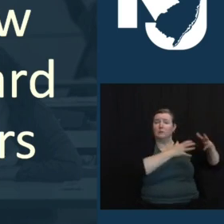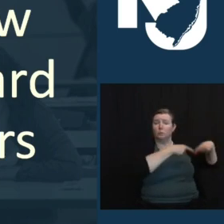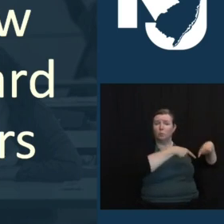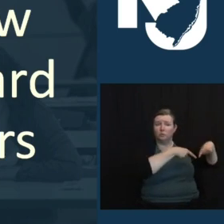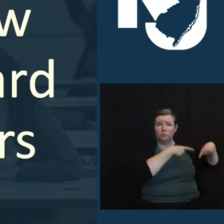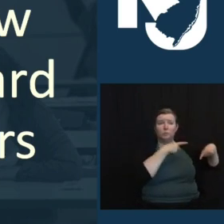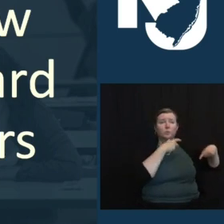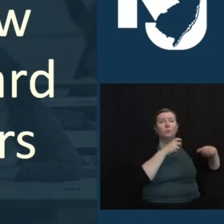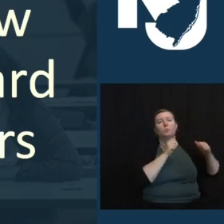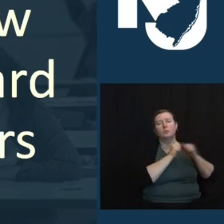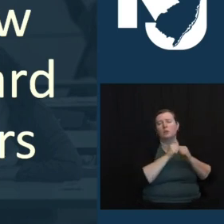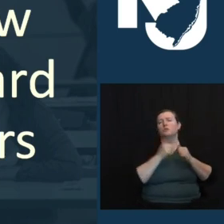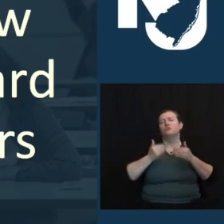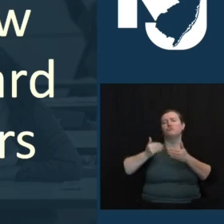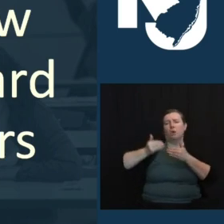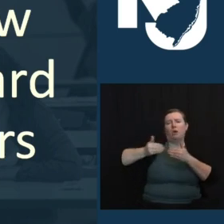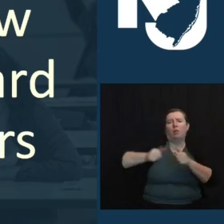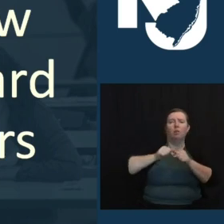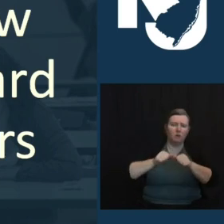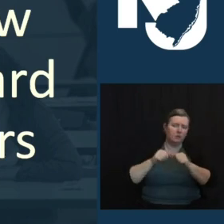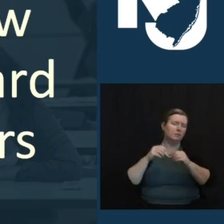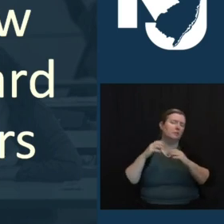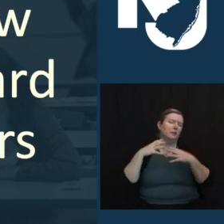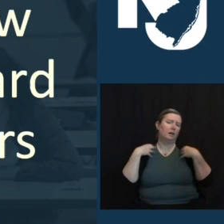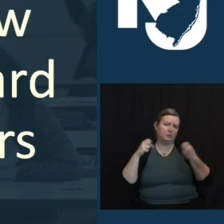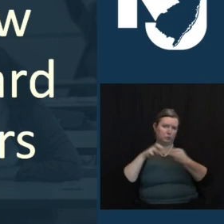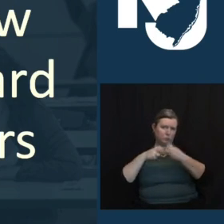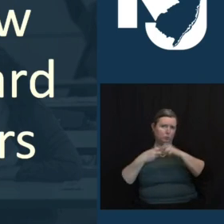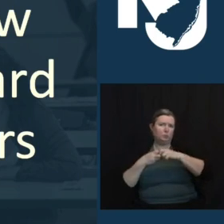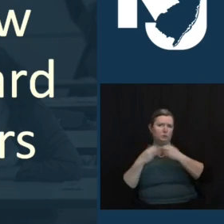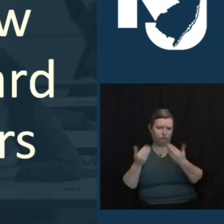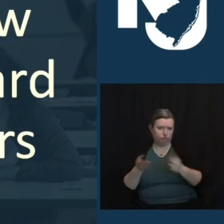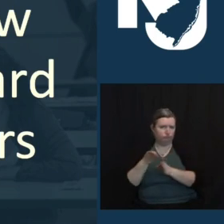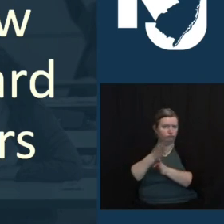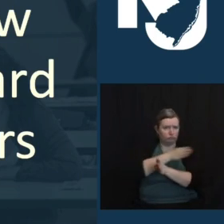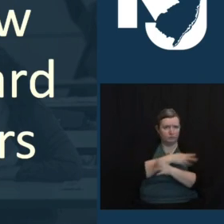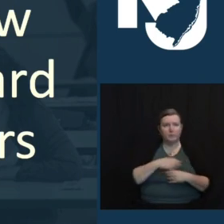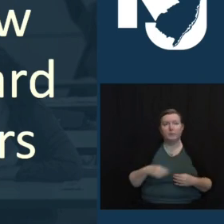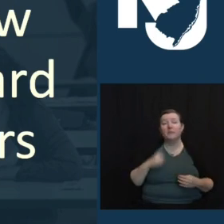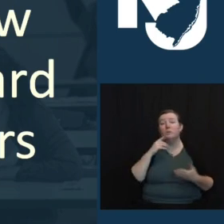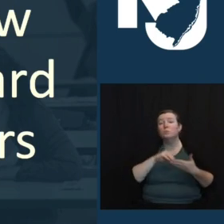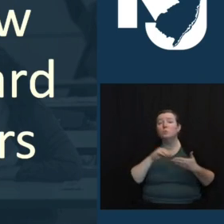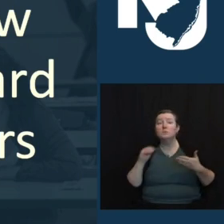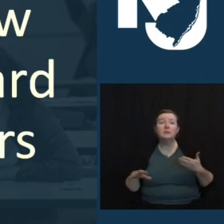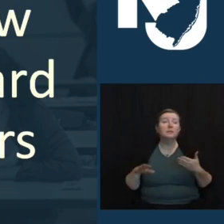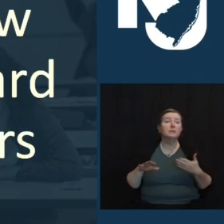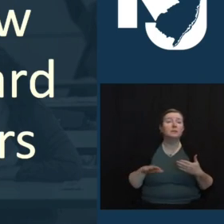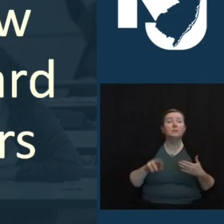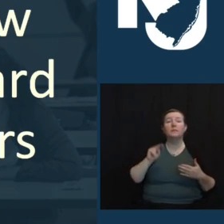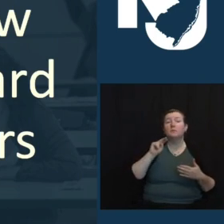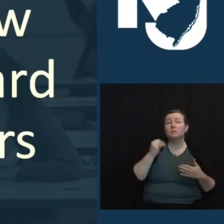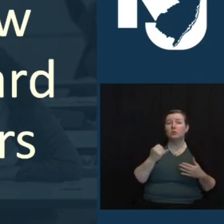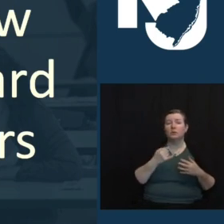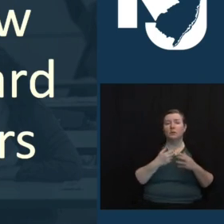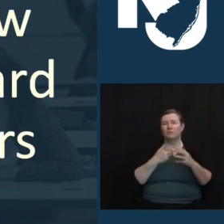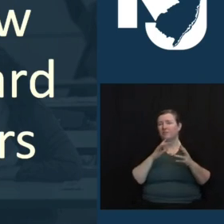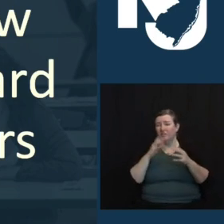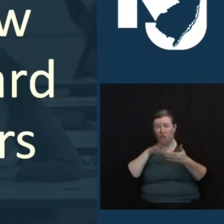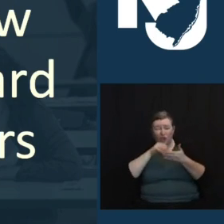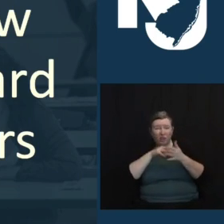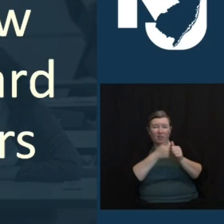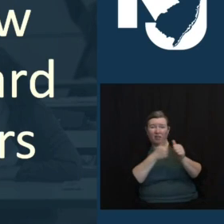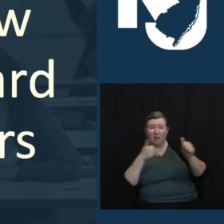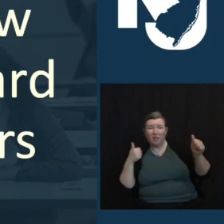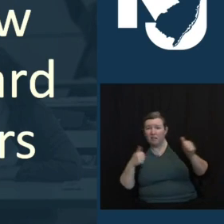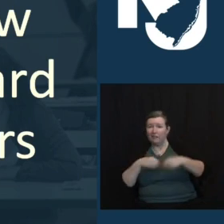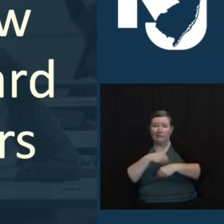ongoing chronic health conditions. We know there are students across our state who have fallen behind due to the burden and stress of remote learning, and it